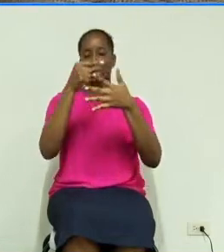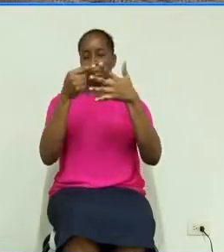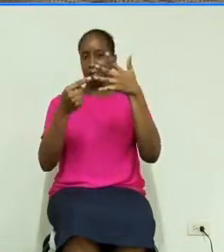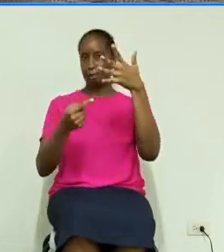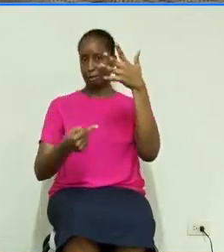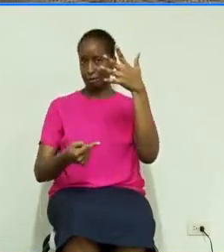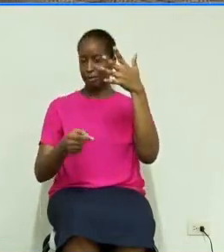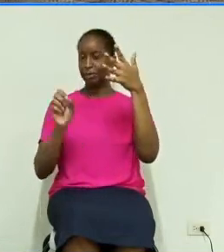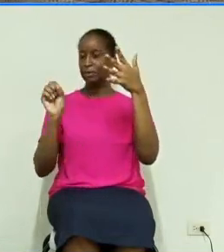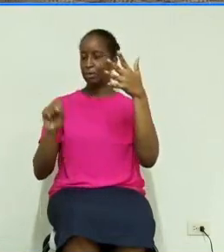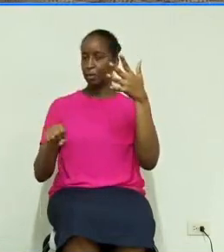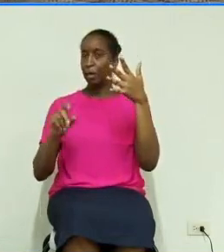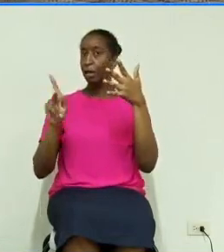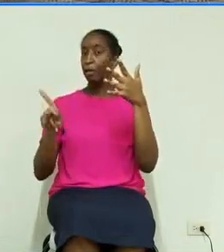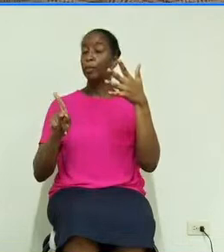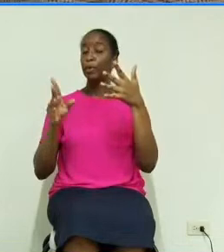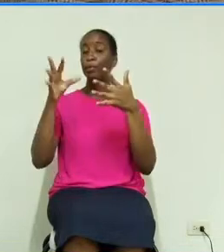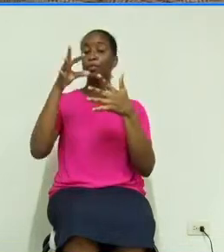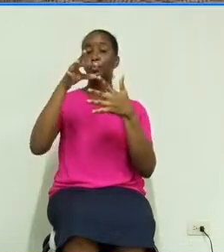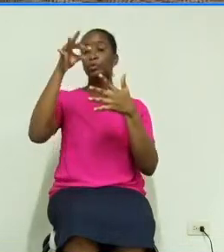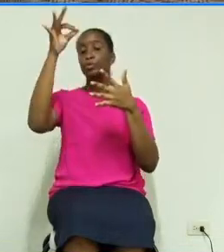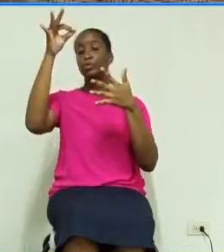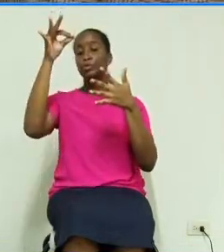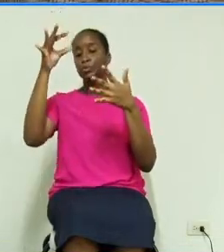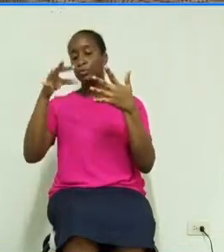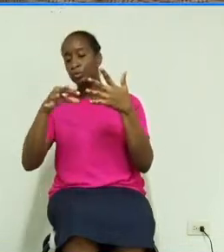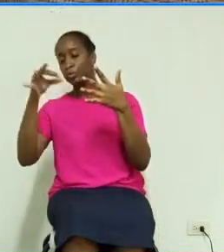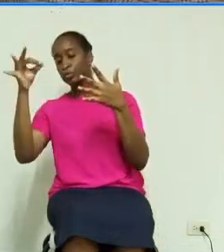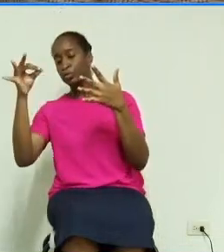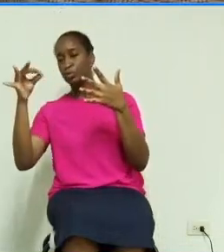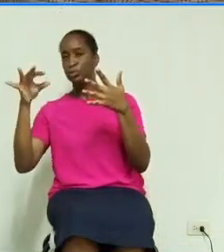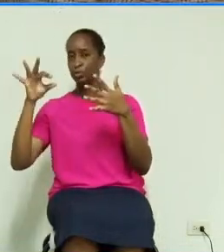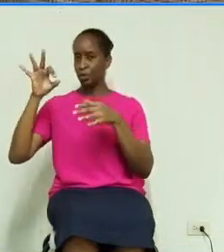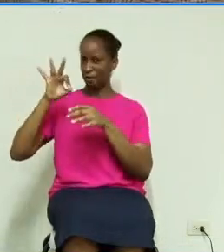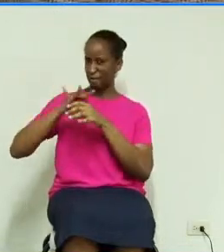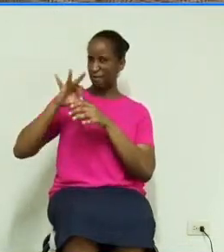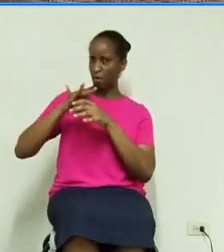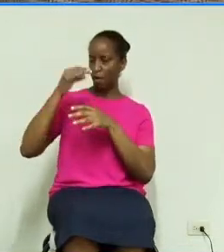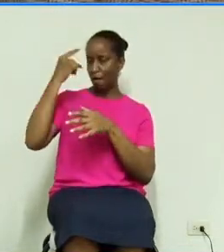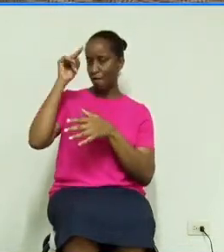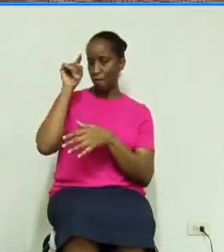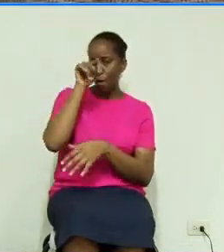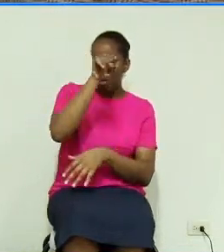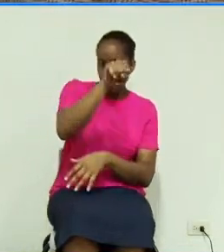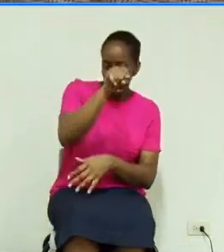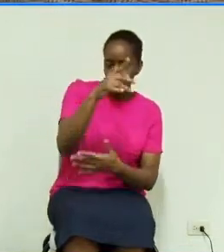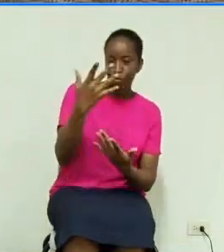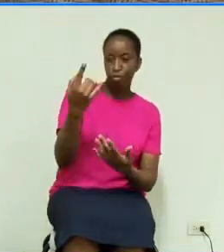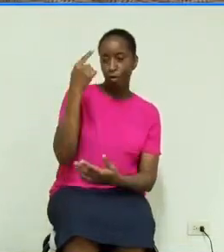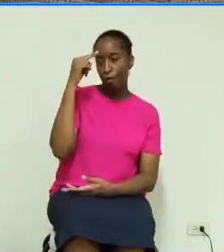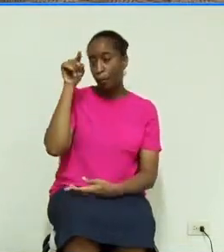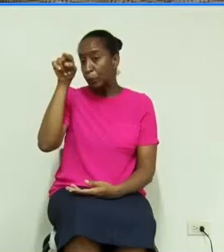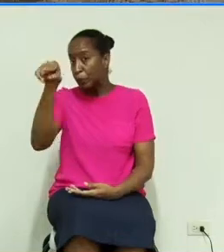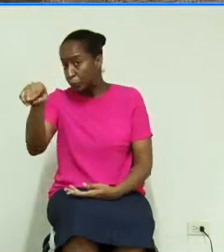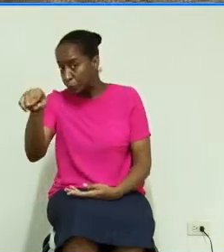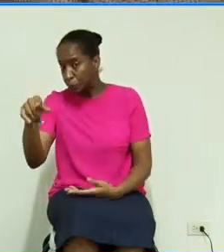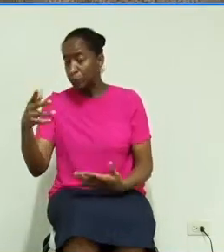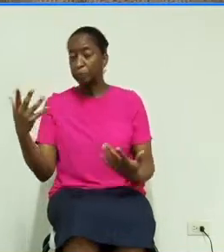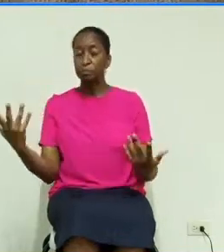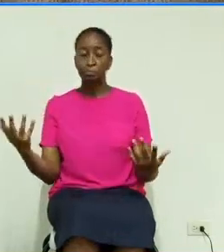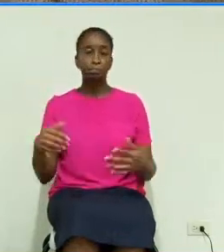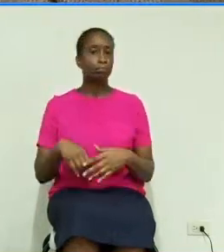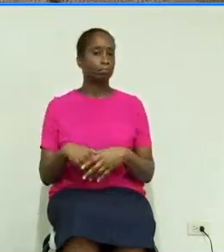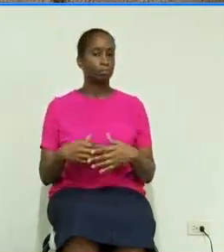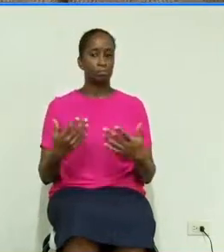the electorate, there is no certainty which of those interests would be returned by the